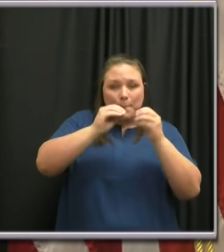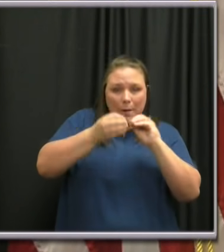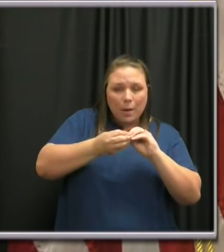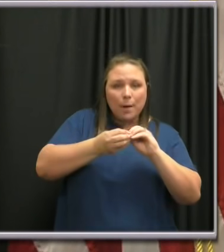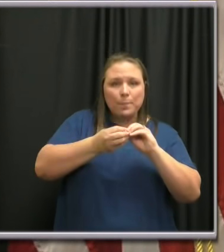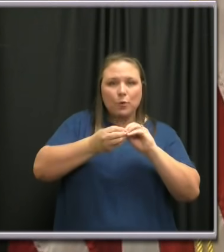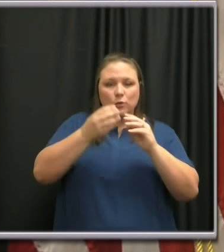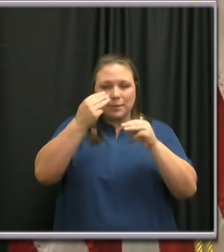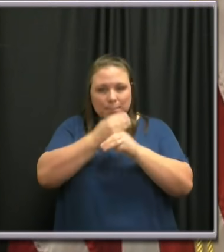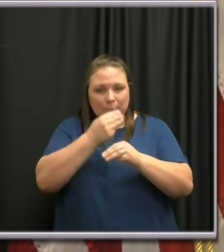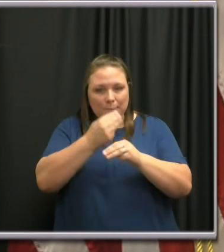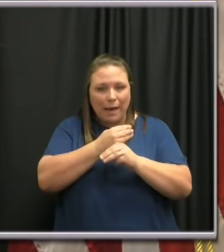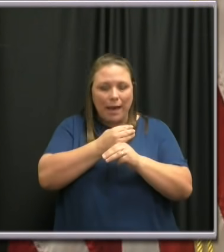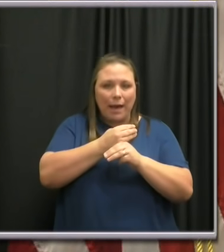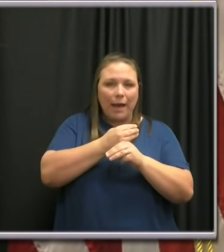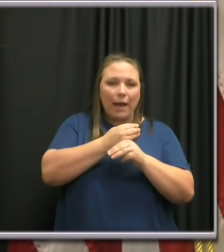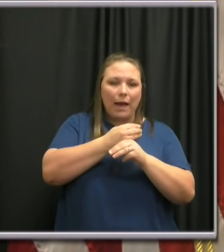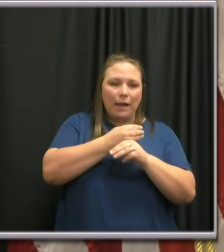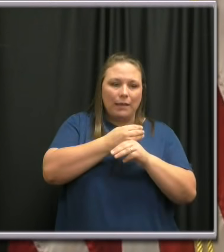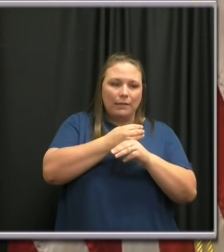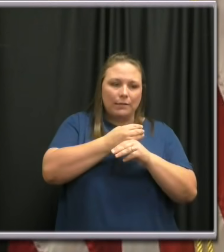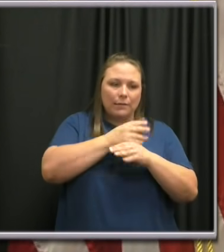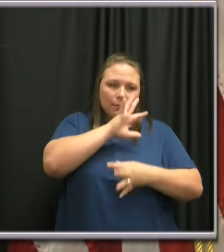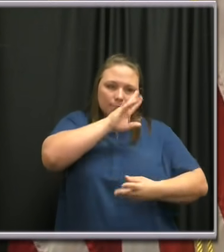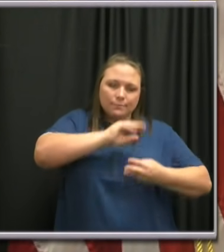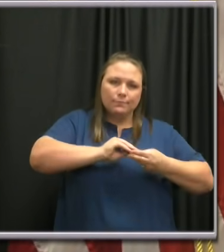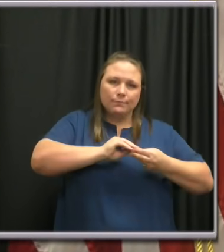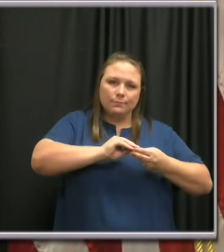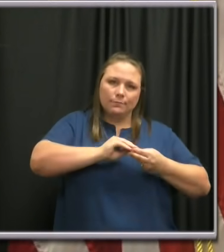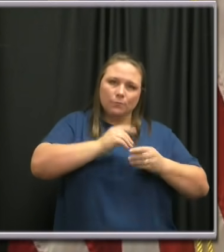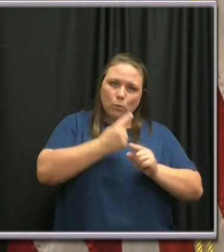line curve, not an exponential line.